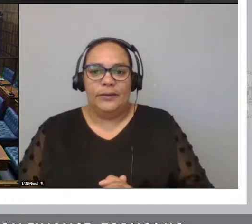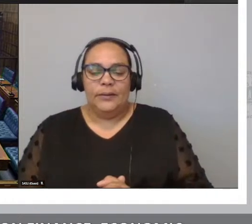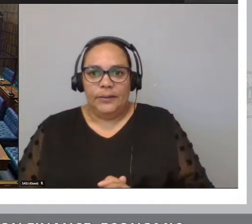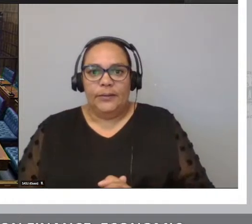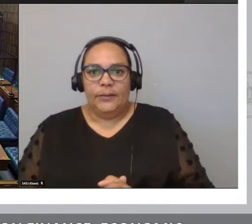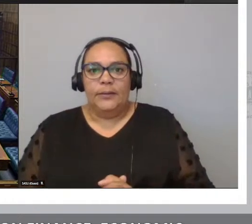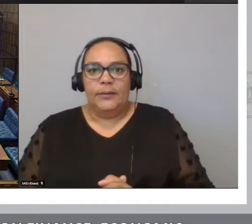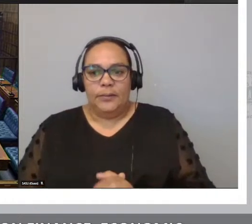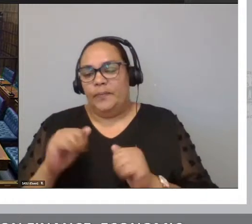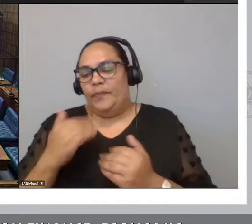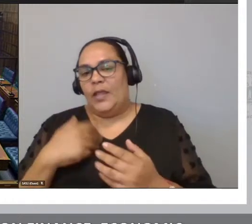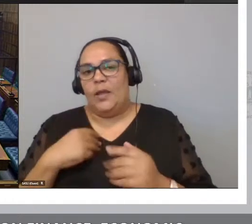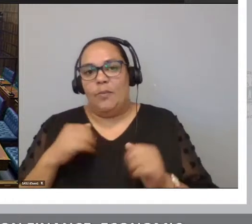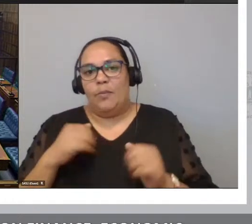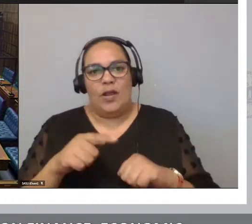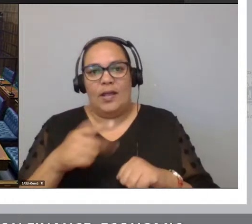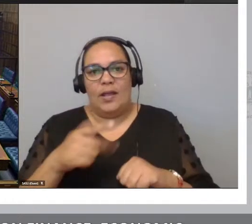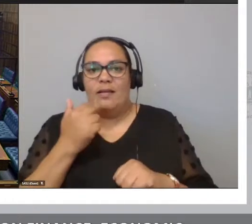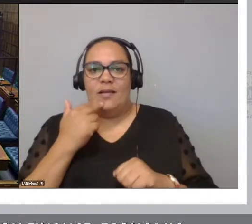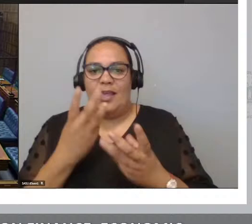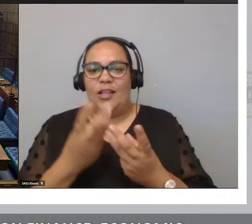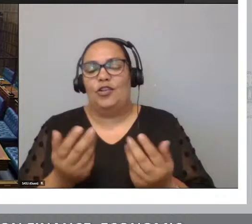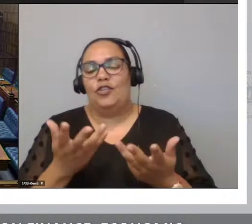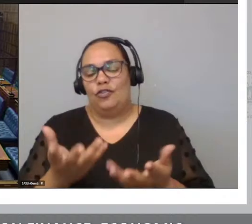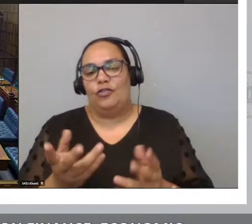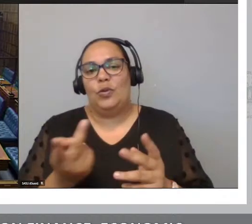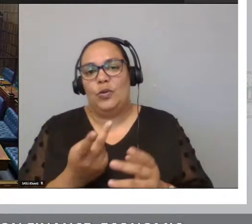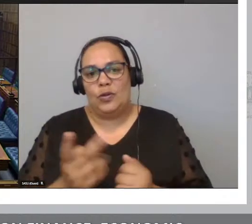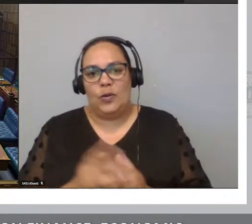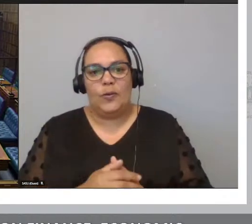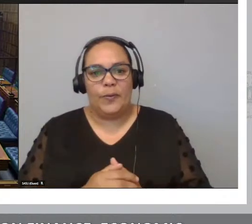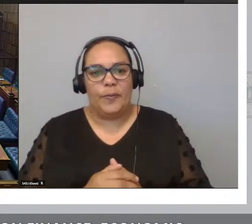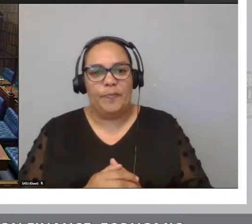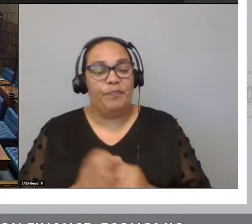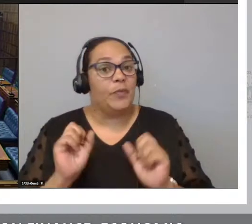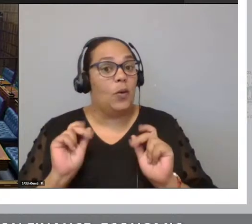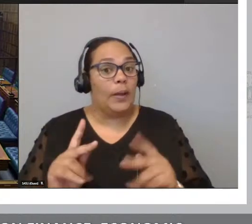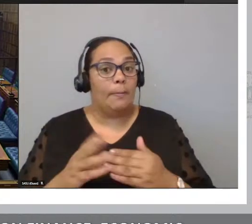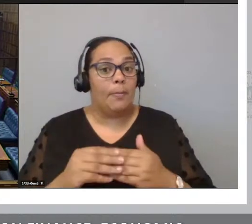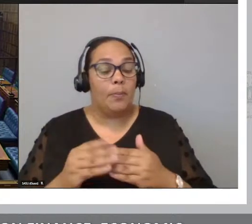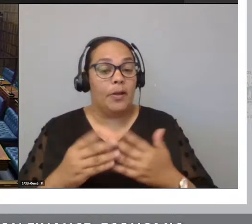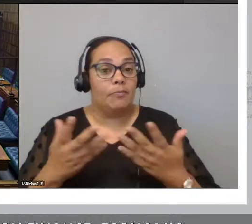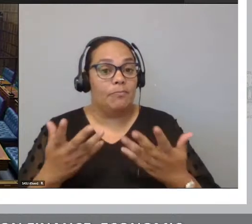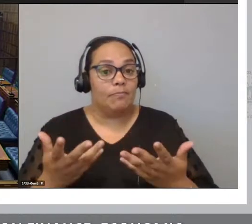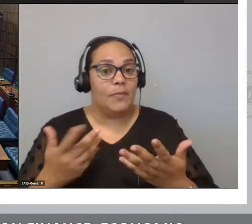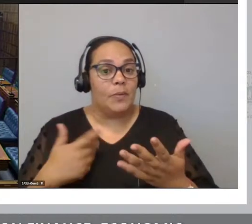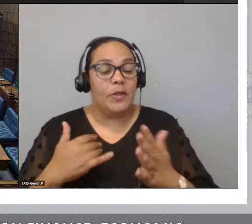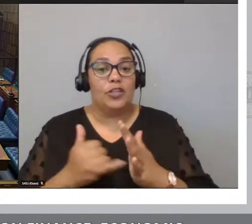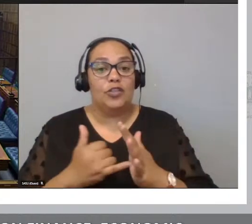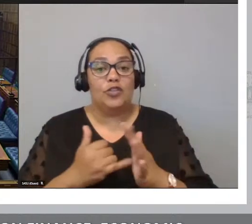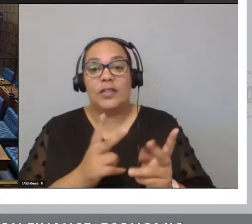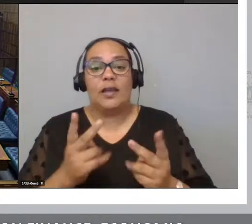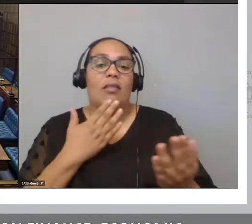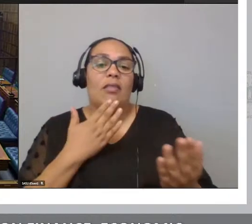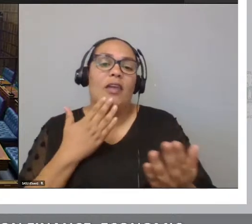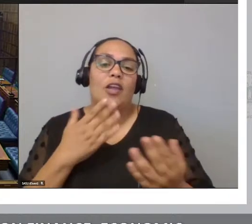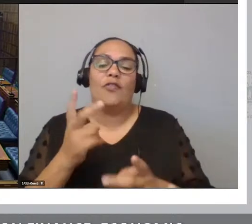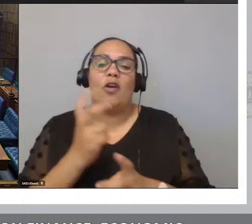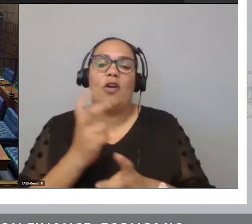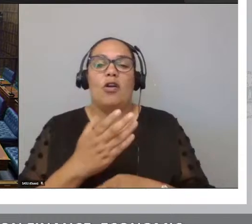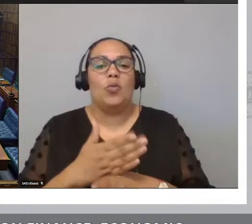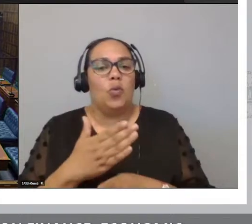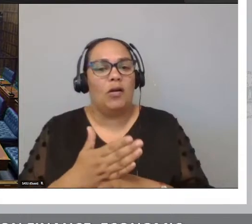agree um I think that's a lovely resolution as well all right members um I just again thank you for all the hard work